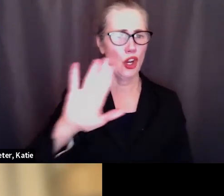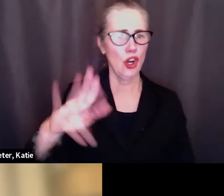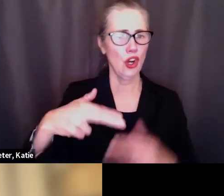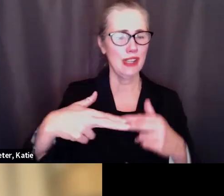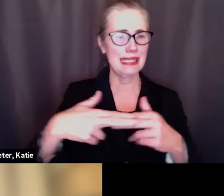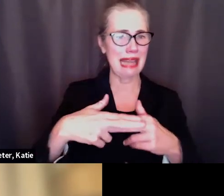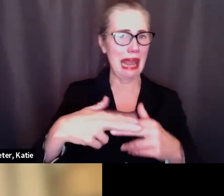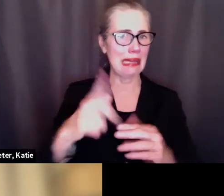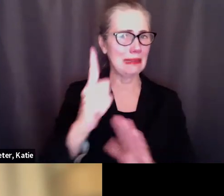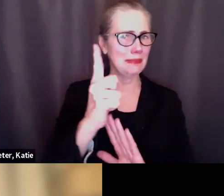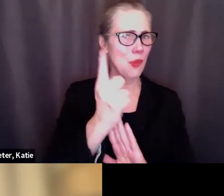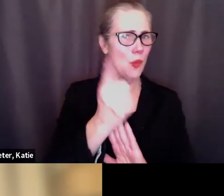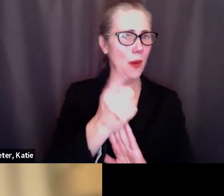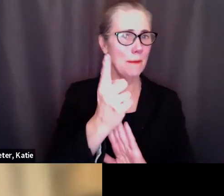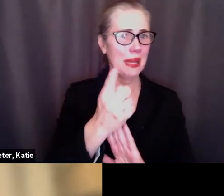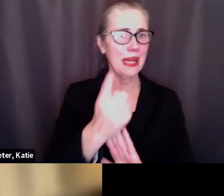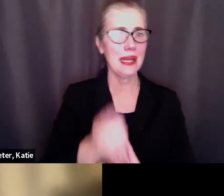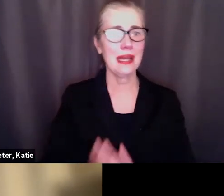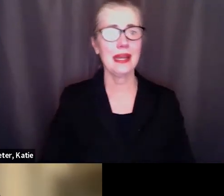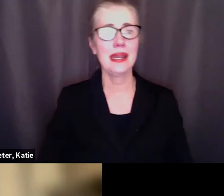hang on just a second